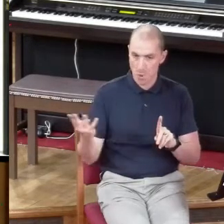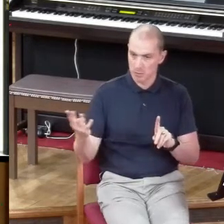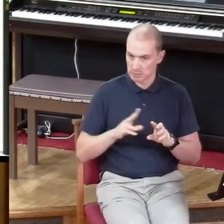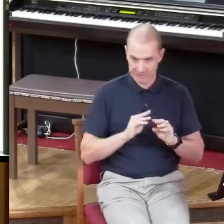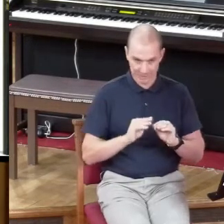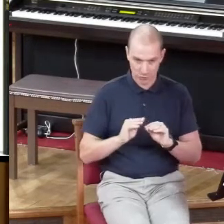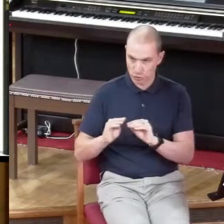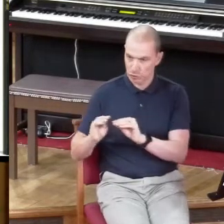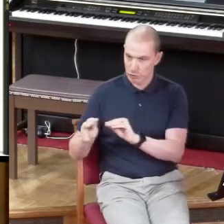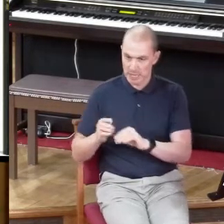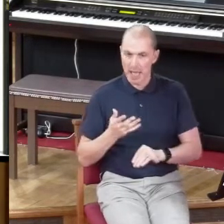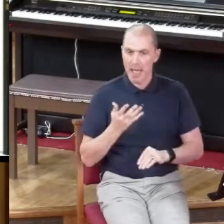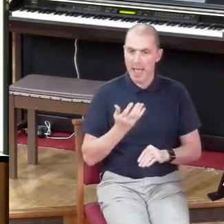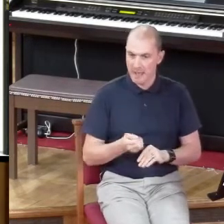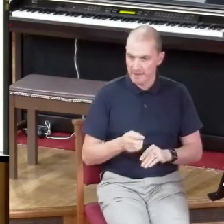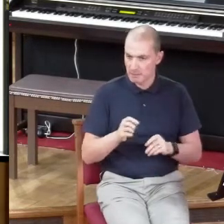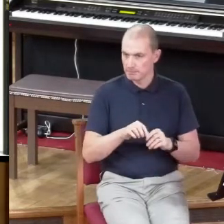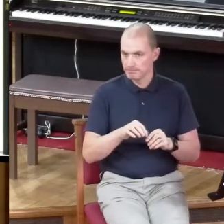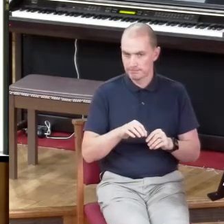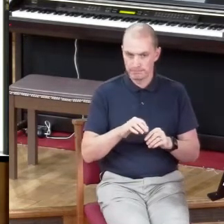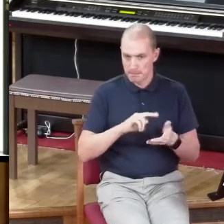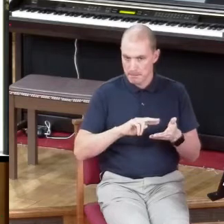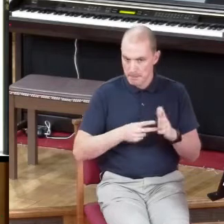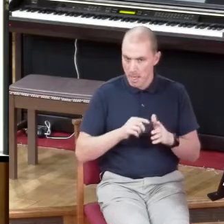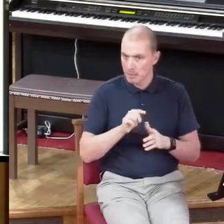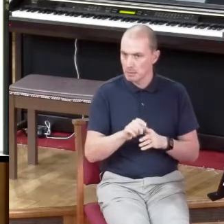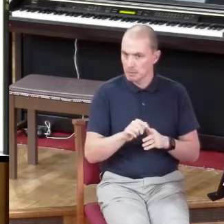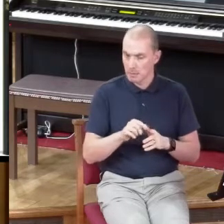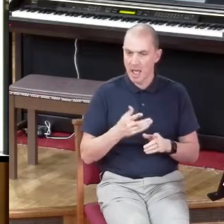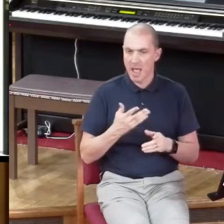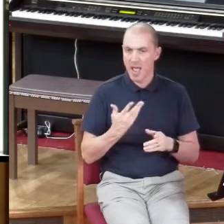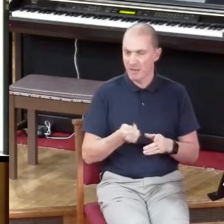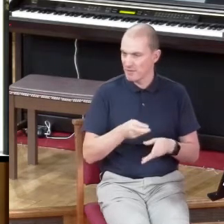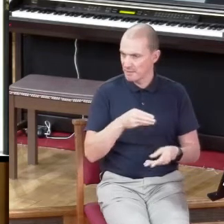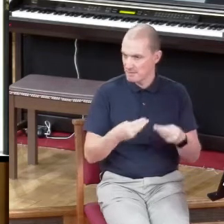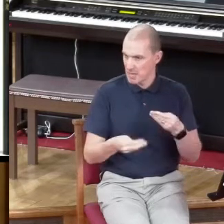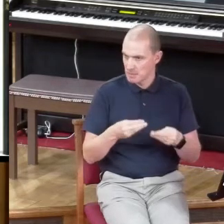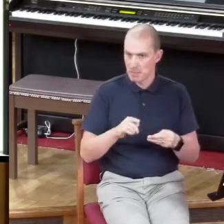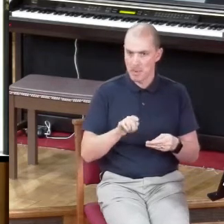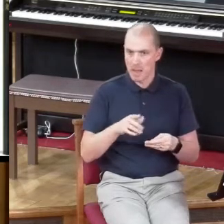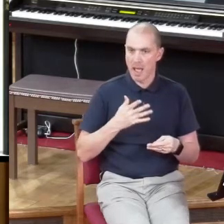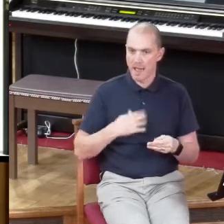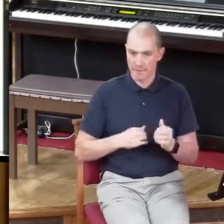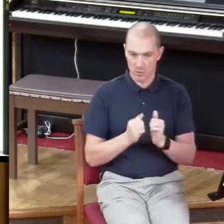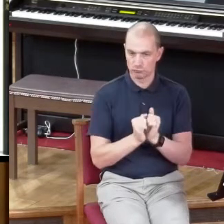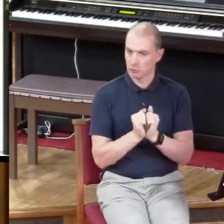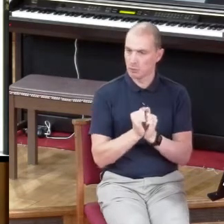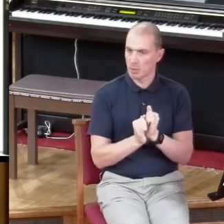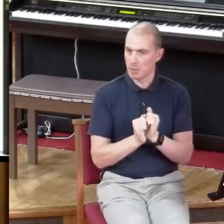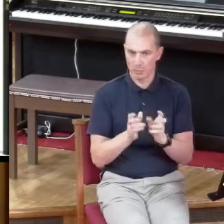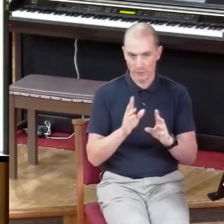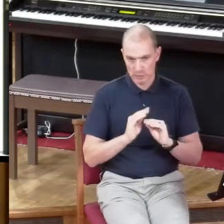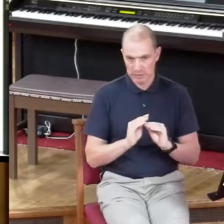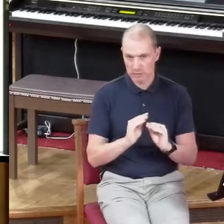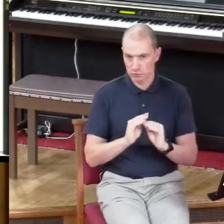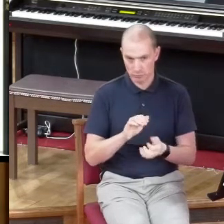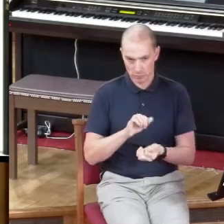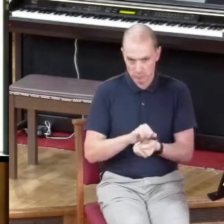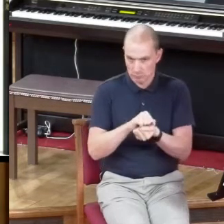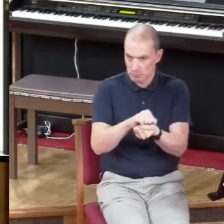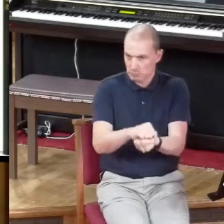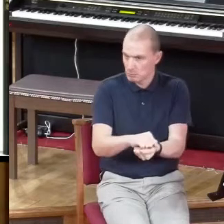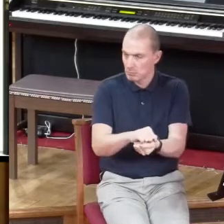an outline. There was all kinds of coming and going within that, but there was this outline. And we saw something earlier of that earlier